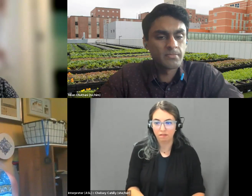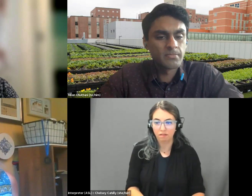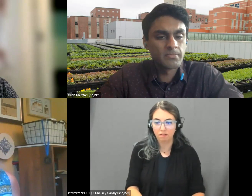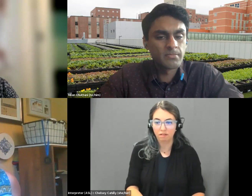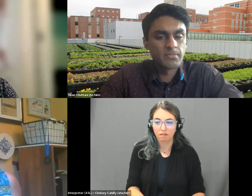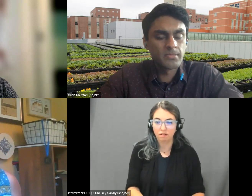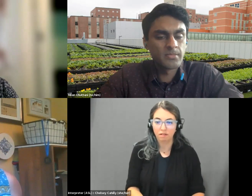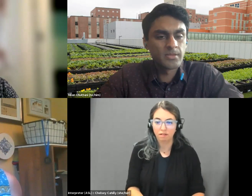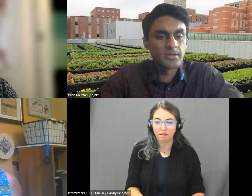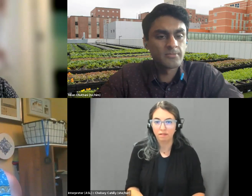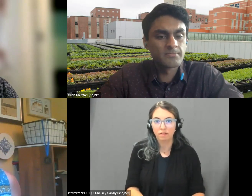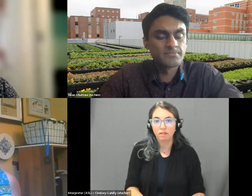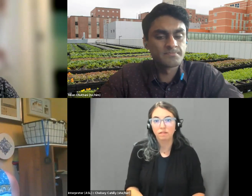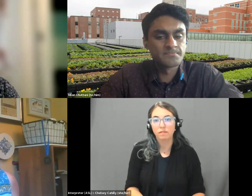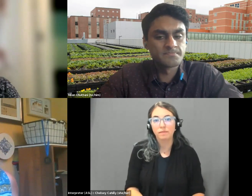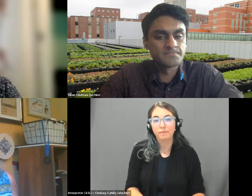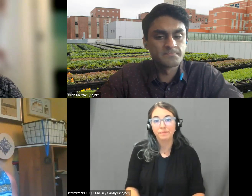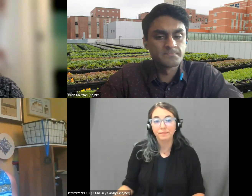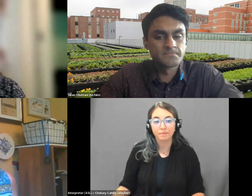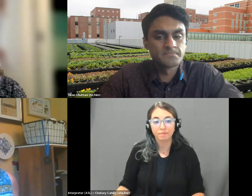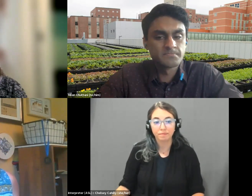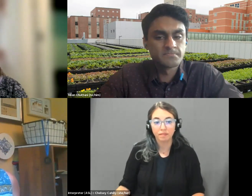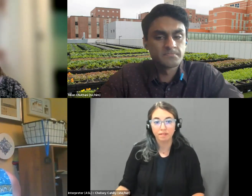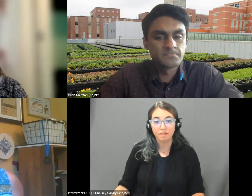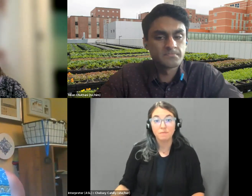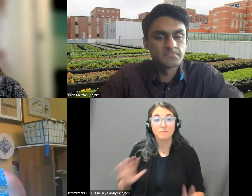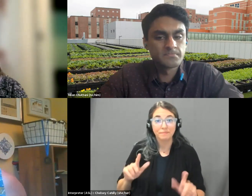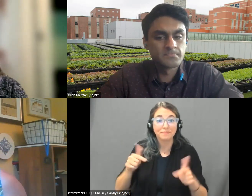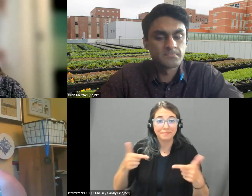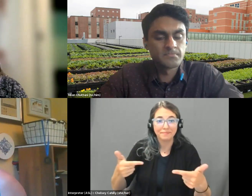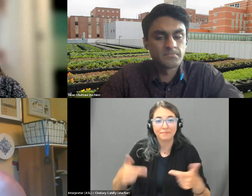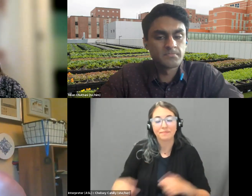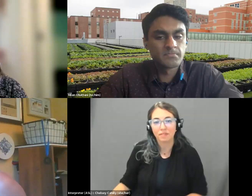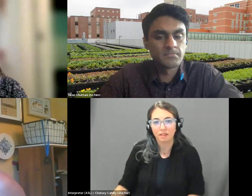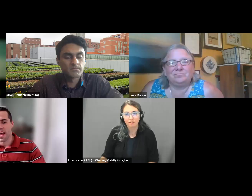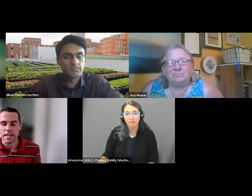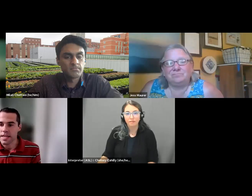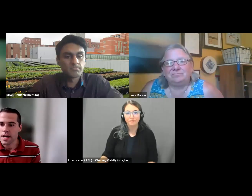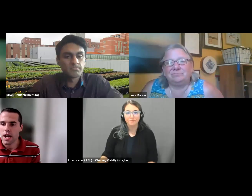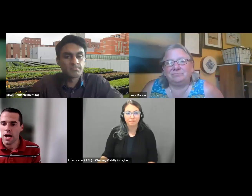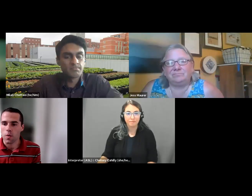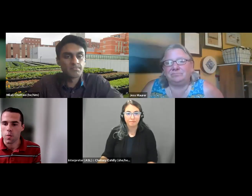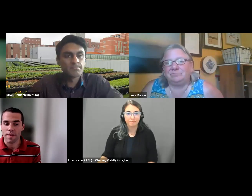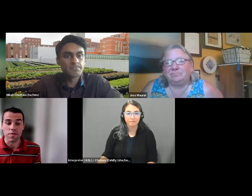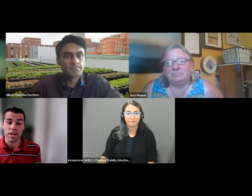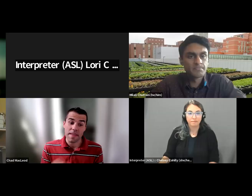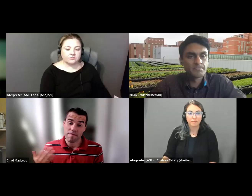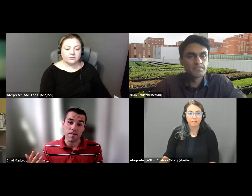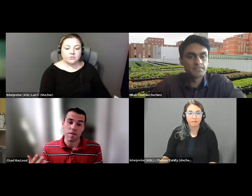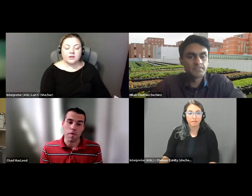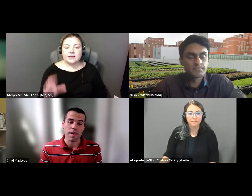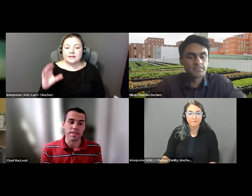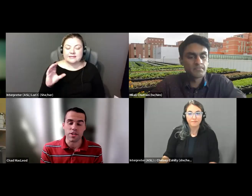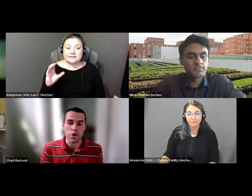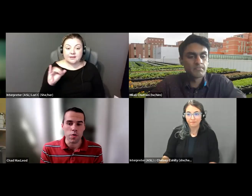That for us, Melissa, would you say? Yeah. I would say for right now, for the CIE, we haven't really got that